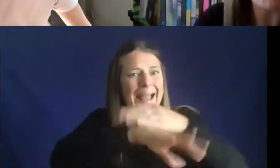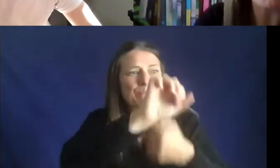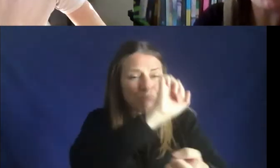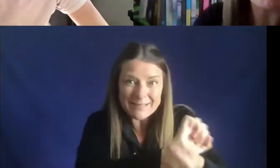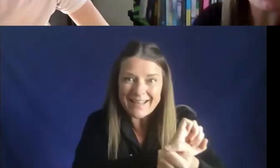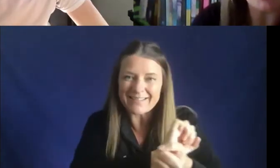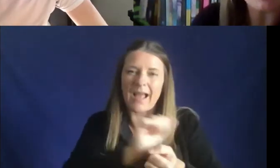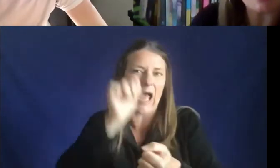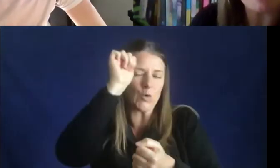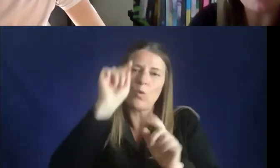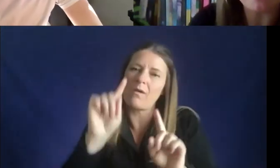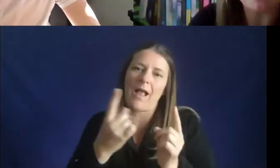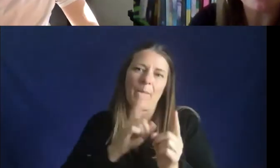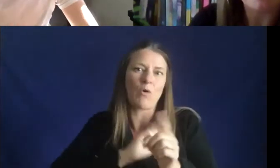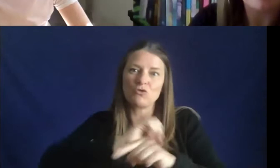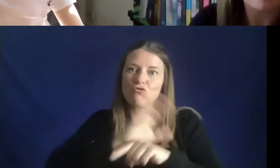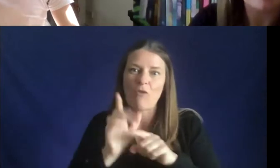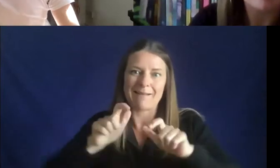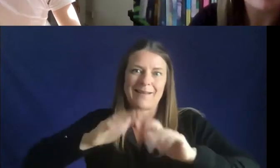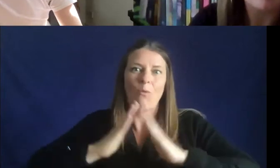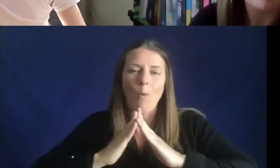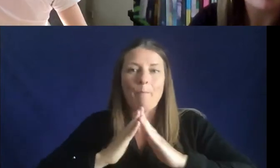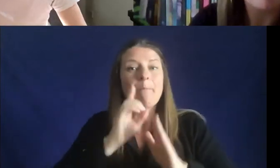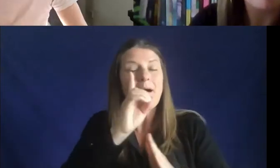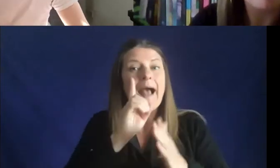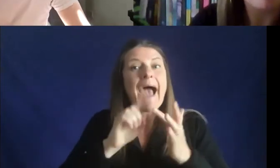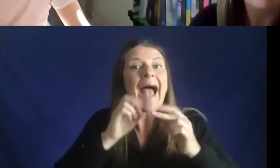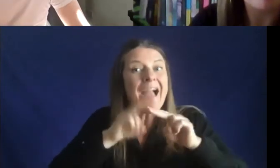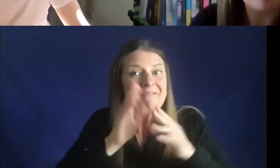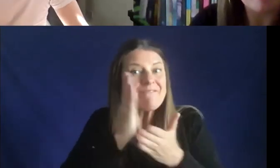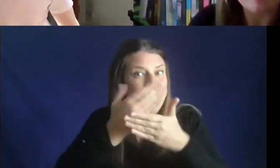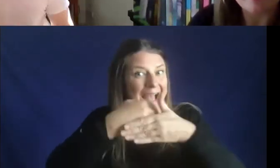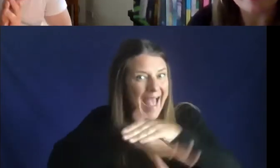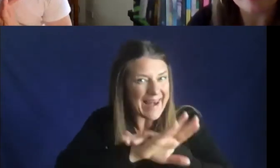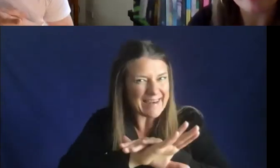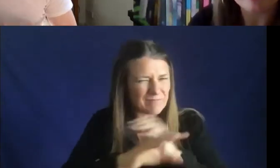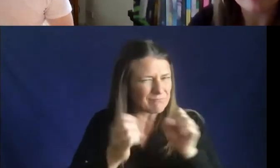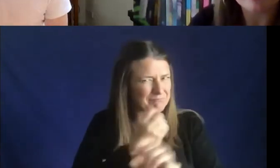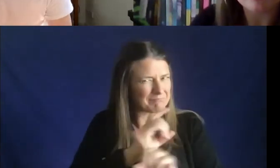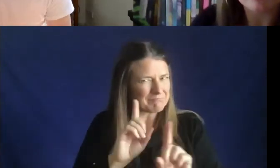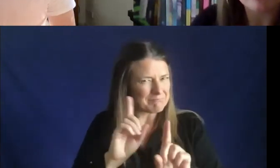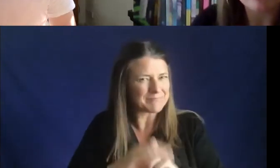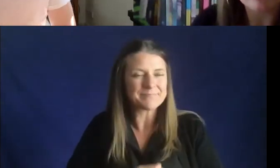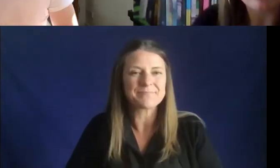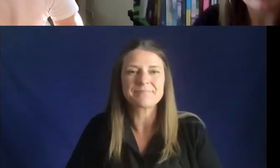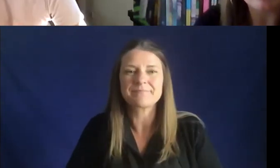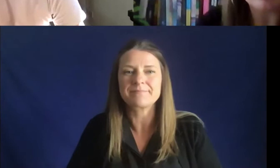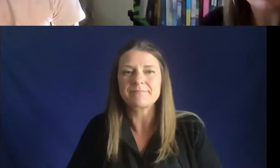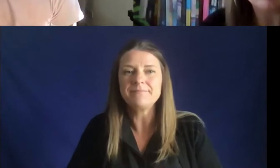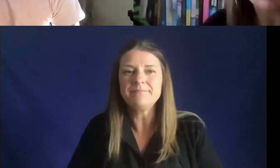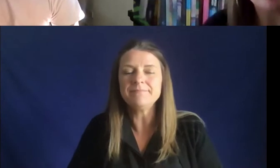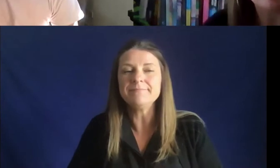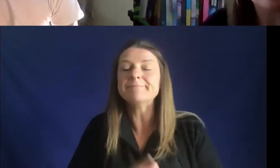make, and what would be your priority? Yeah. Well, when I was working on that Into the New show,